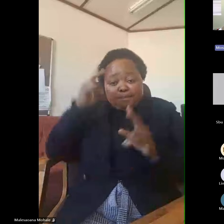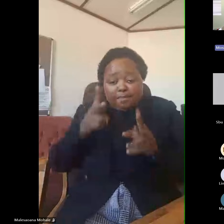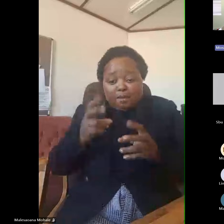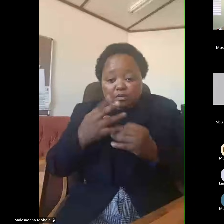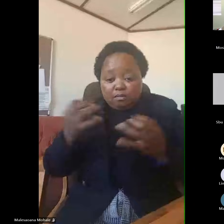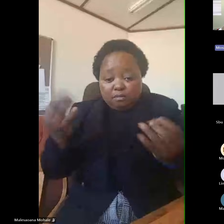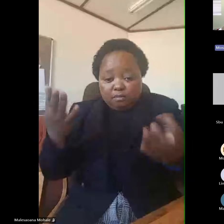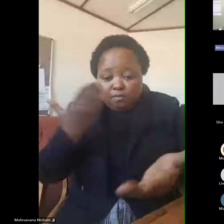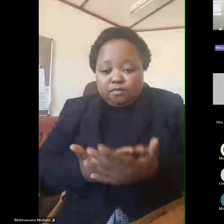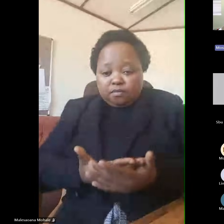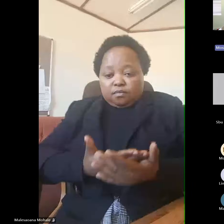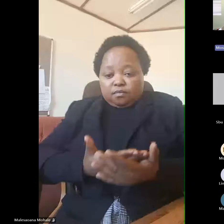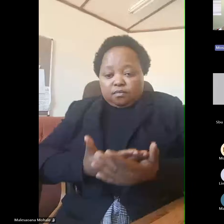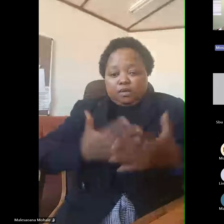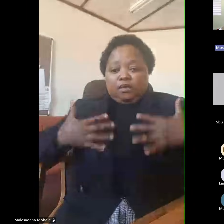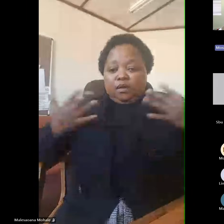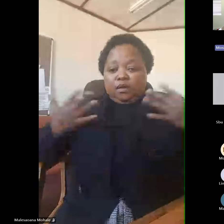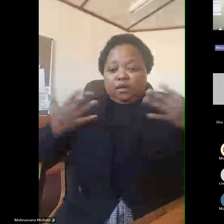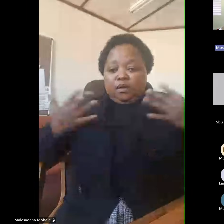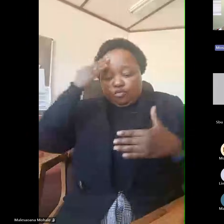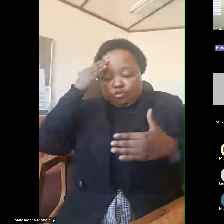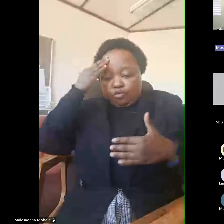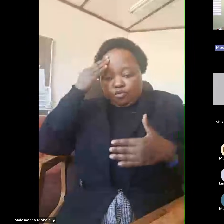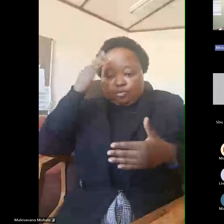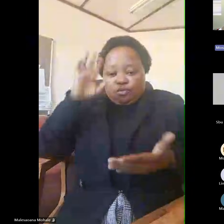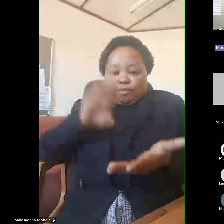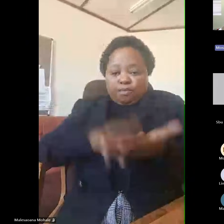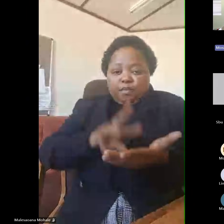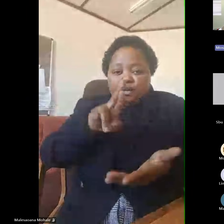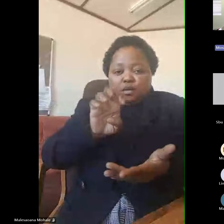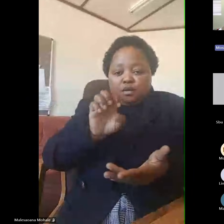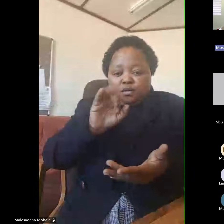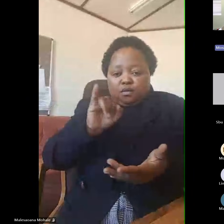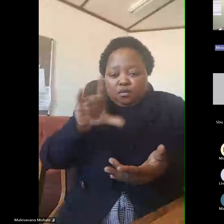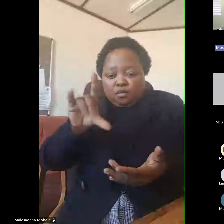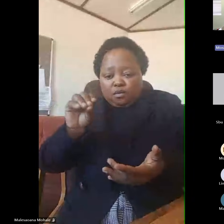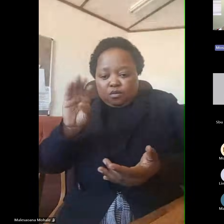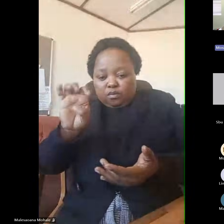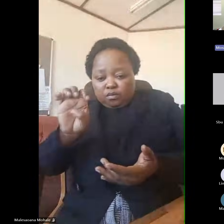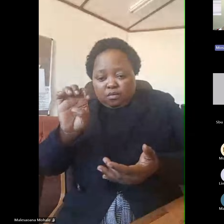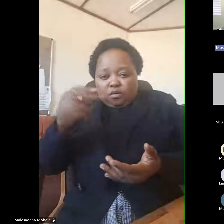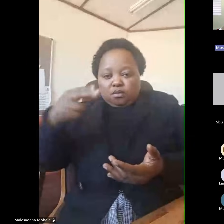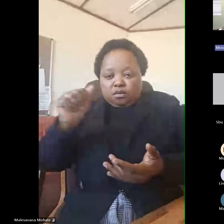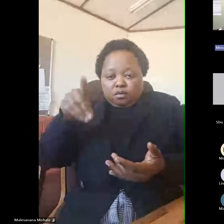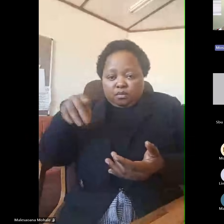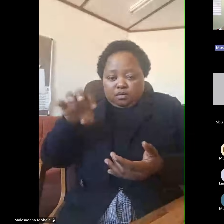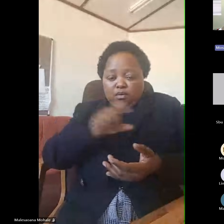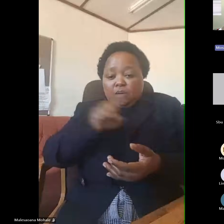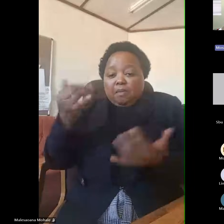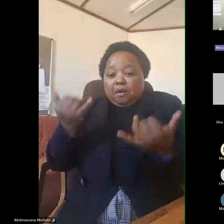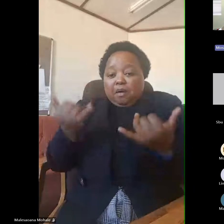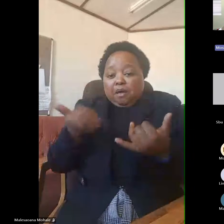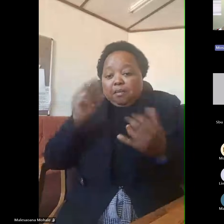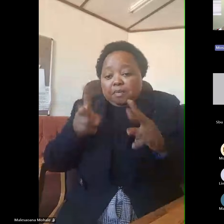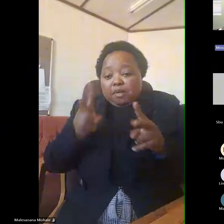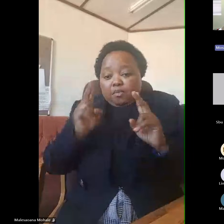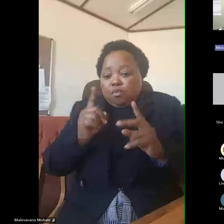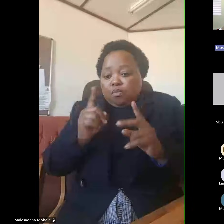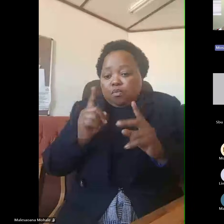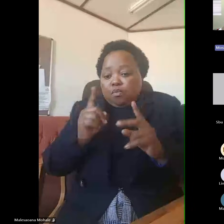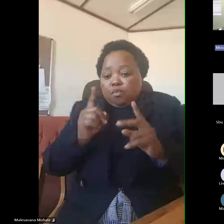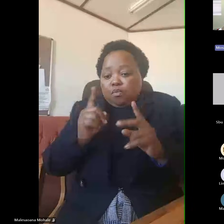Happy, given her work and engagement in this area. Nevertheless, for those who may not have had the opportunity to interact with her